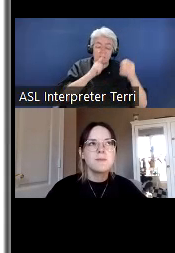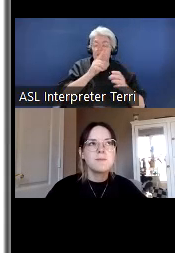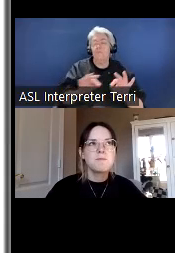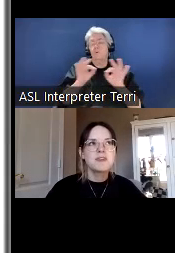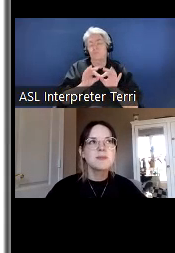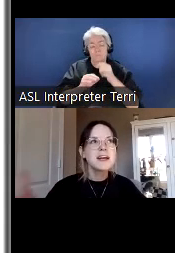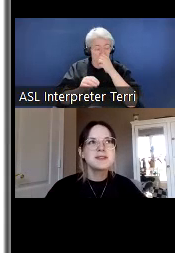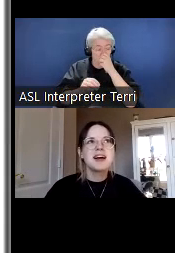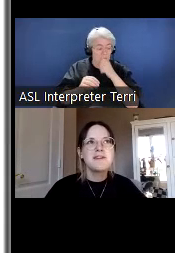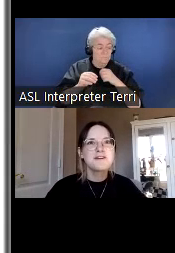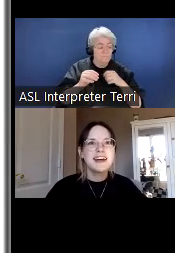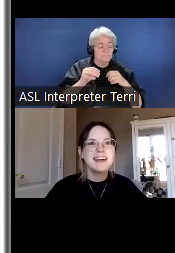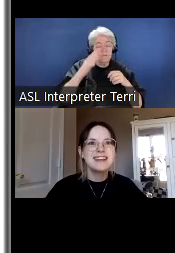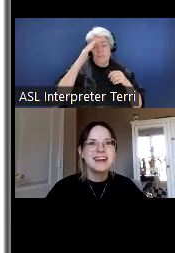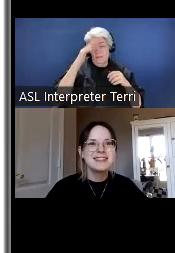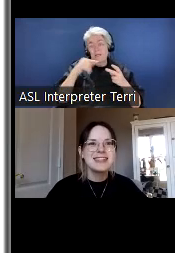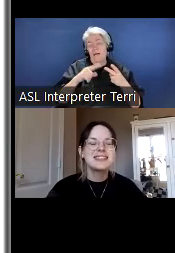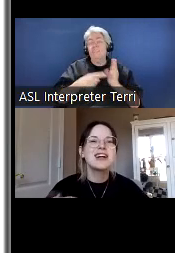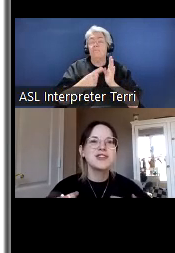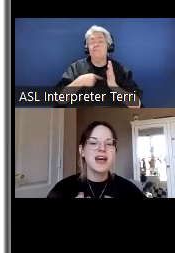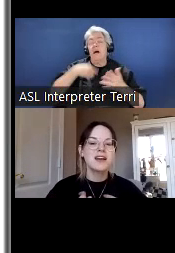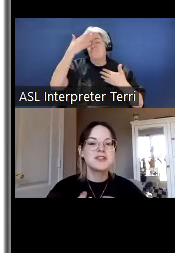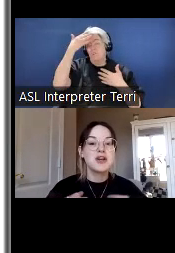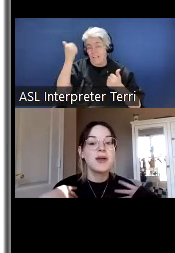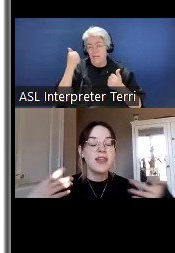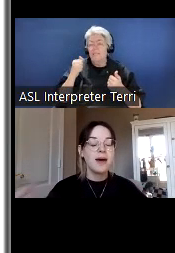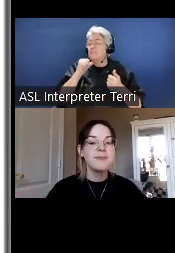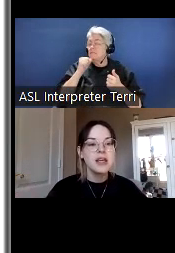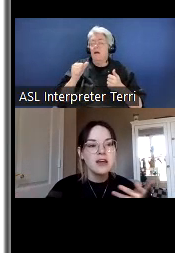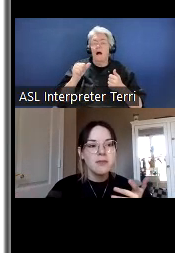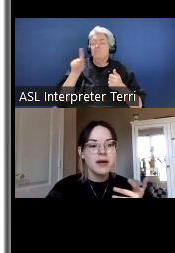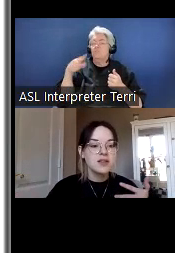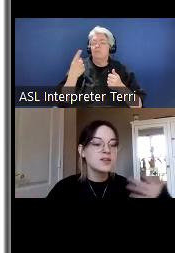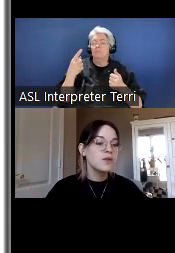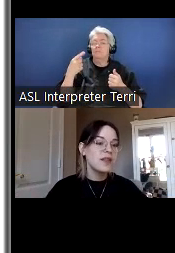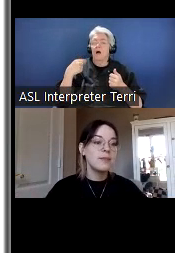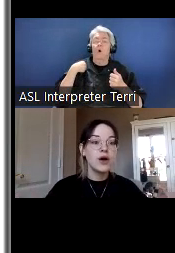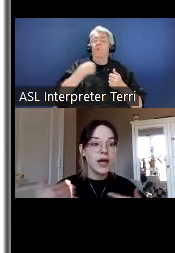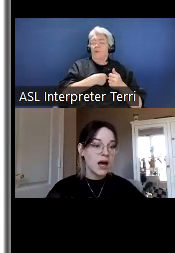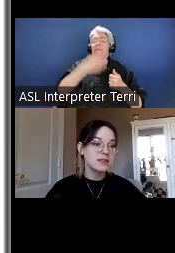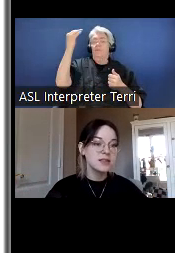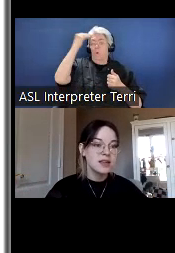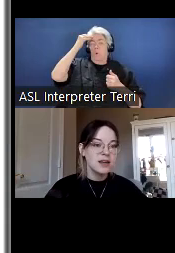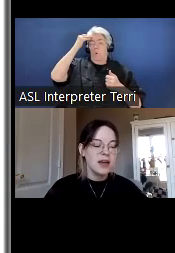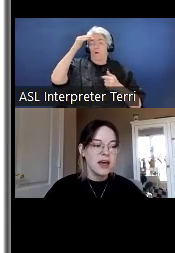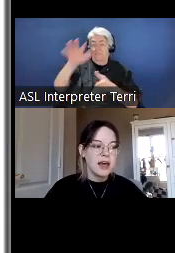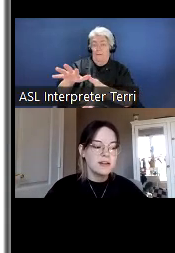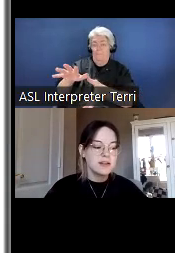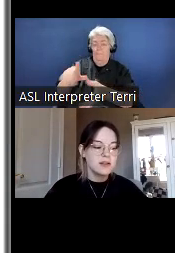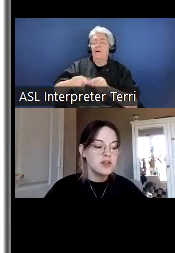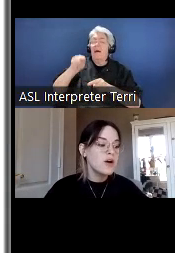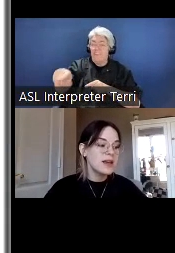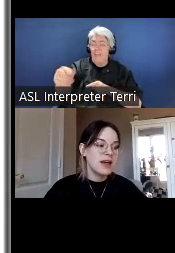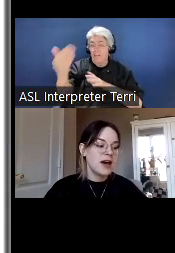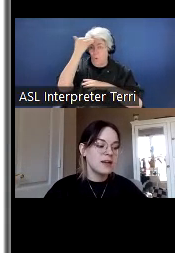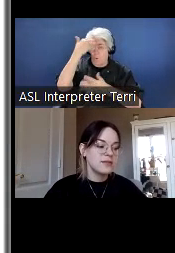is sometimes I forget that it's not just us knowing them, but it's also them knowing us